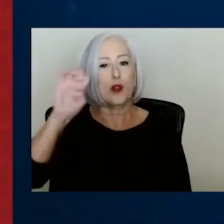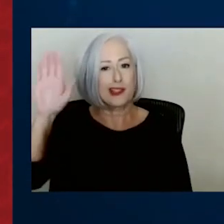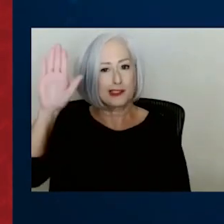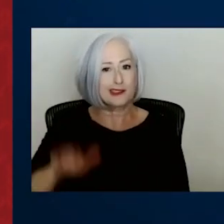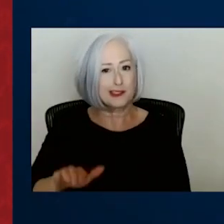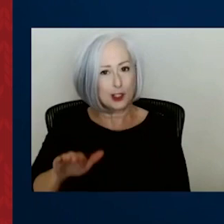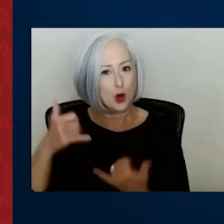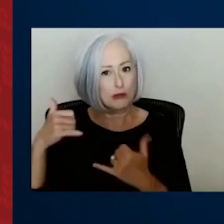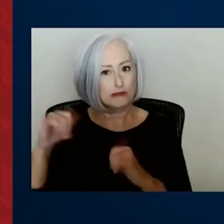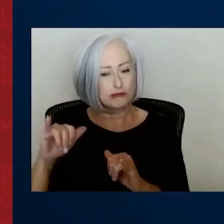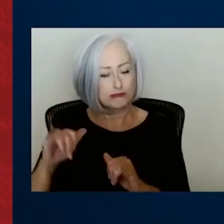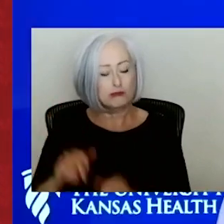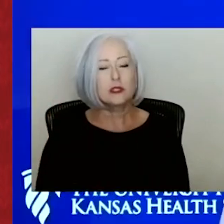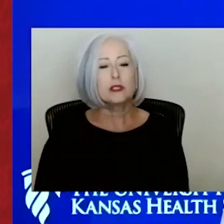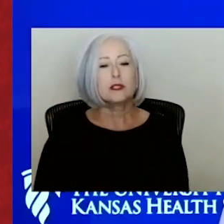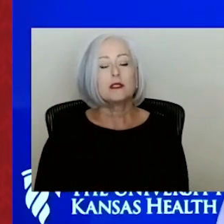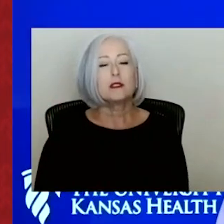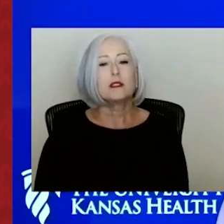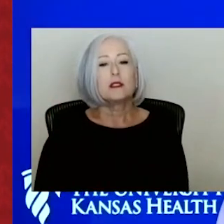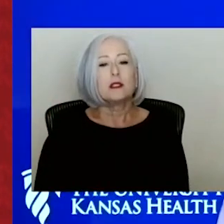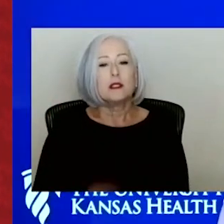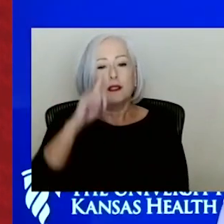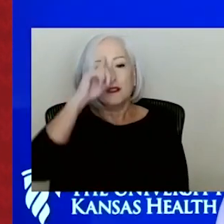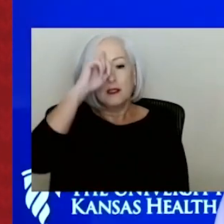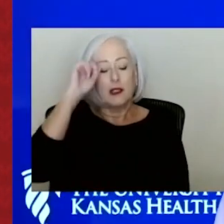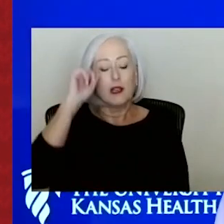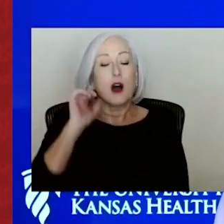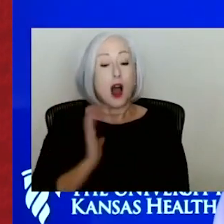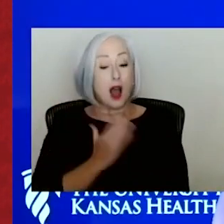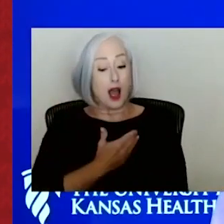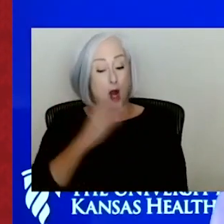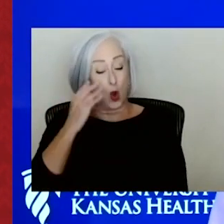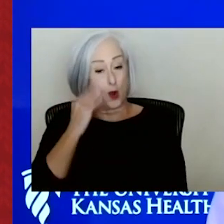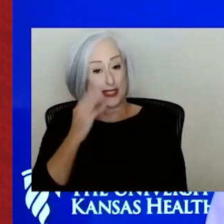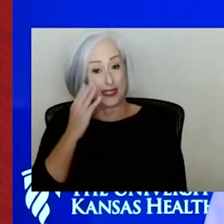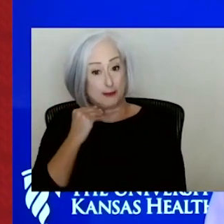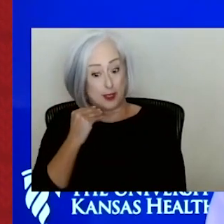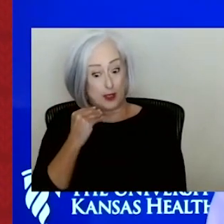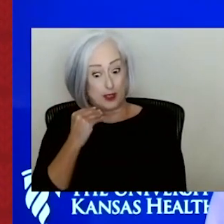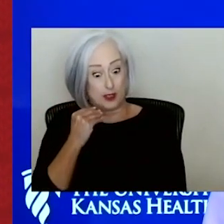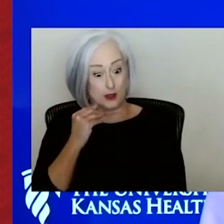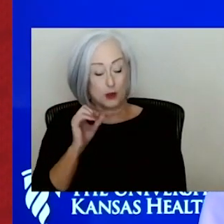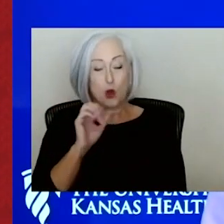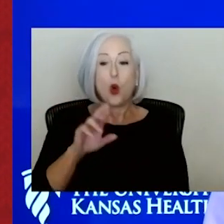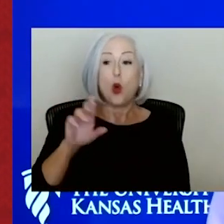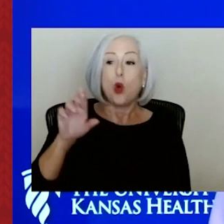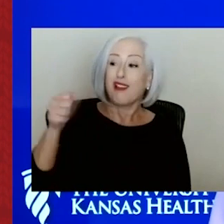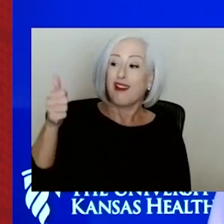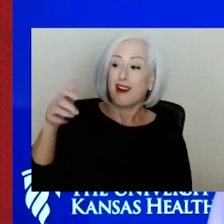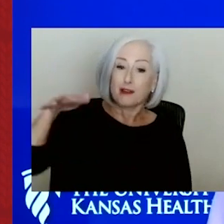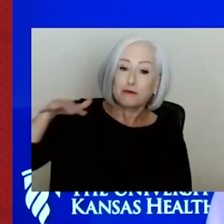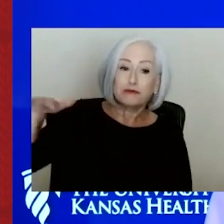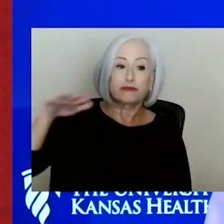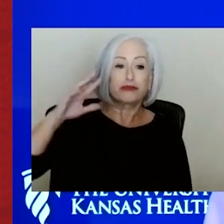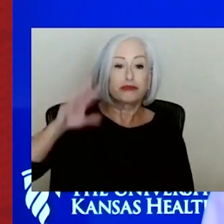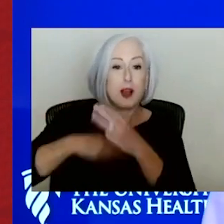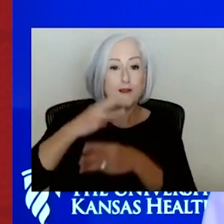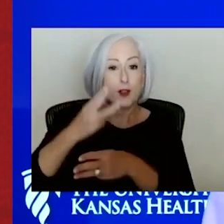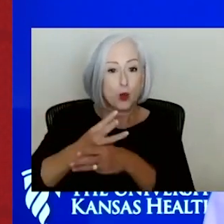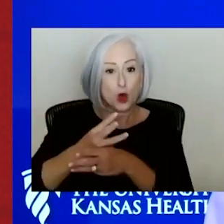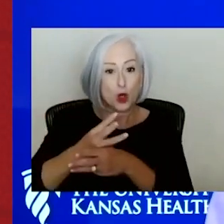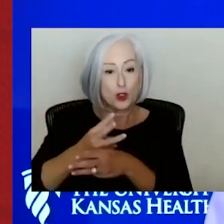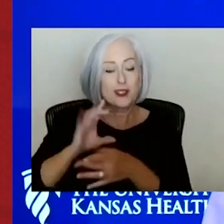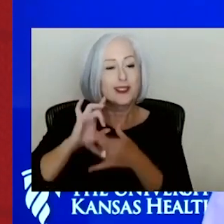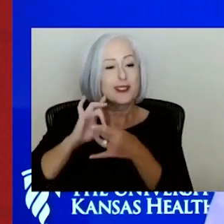we should also contrast, our current experience, or really the rest of the world's experience, with vaccine-induced immunity. We know